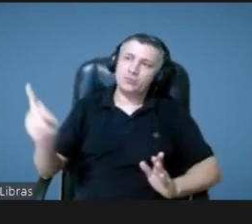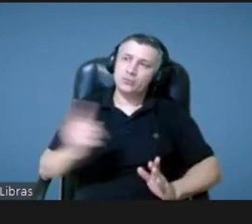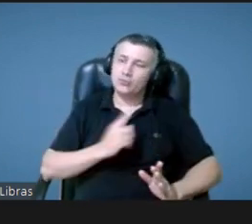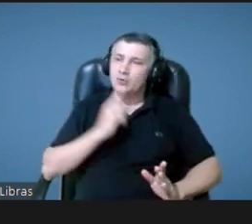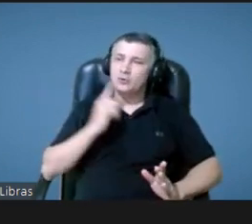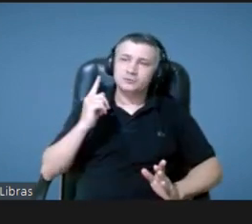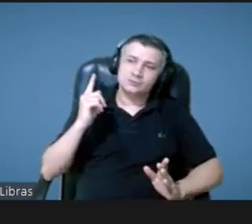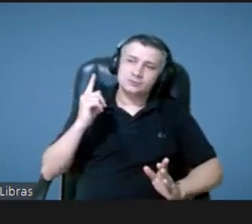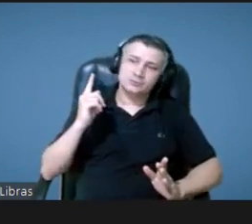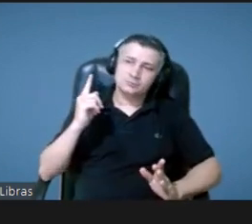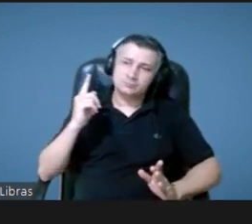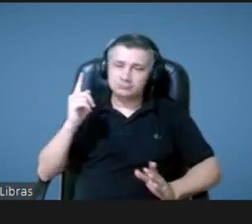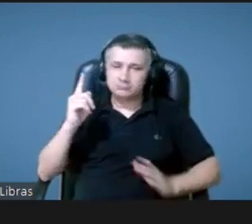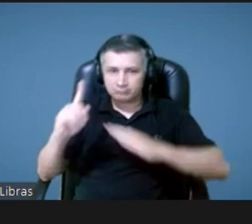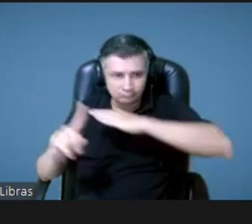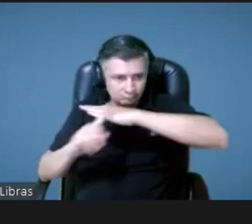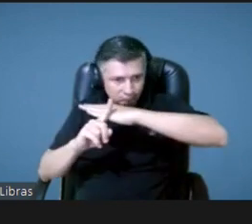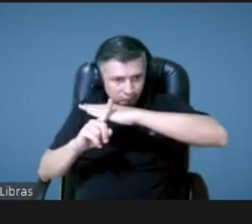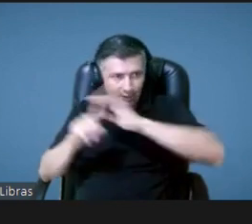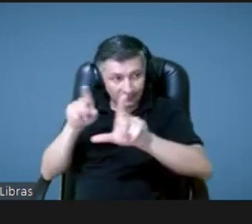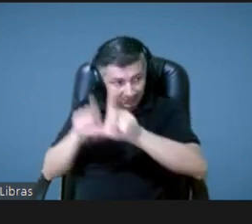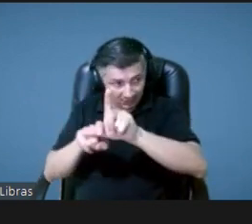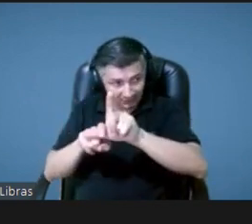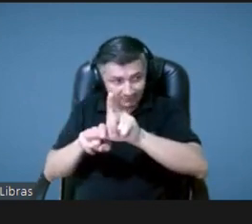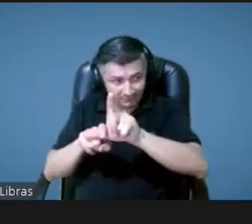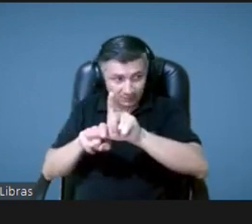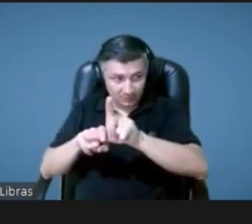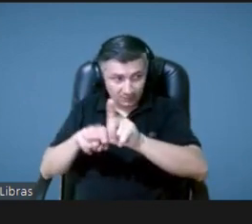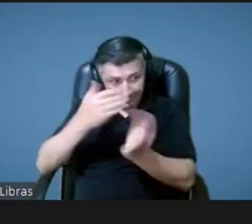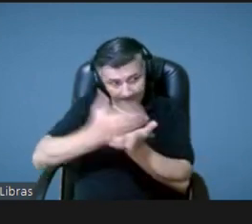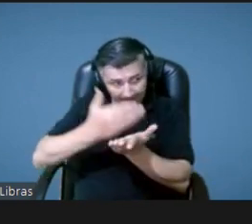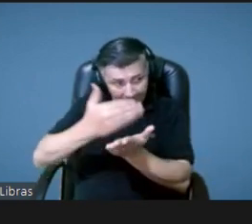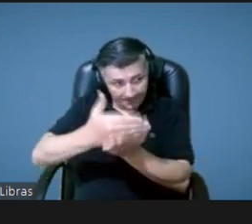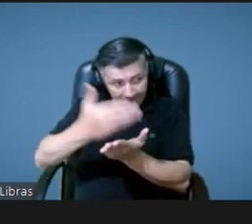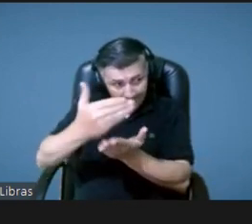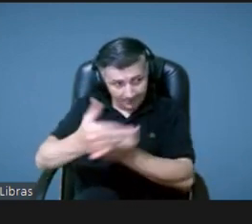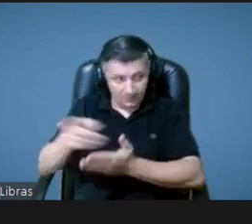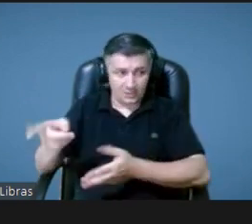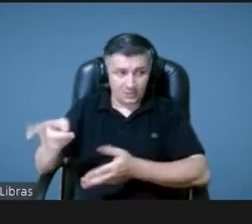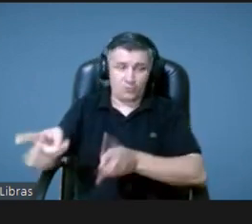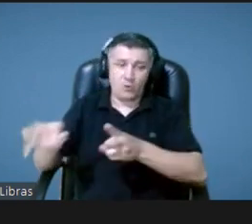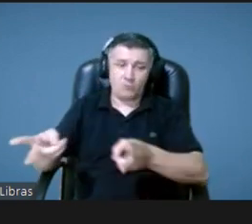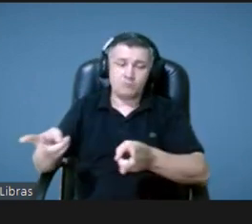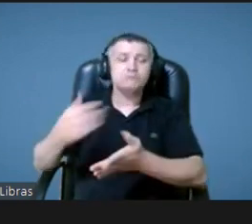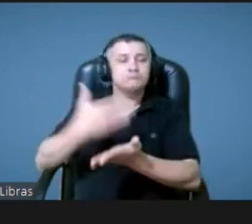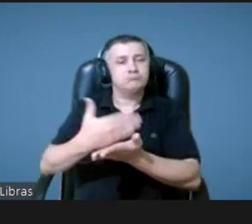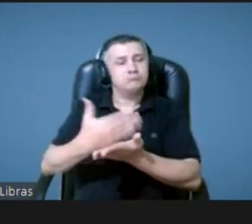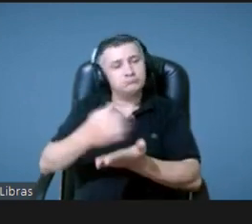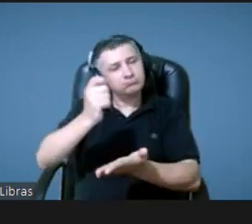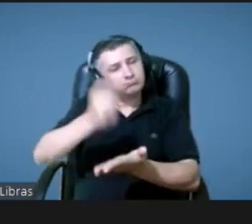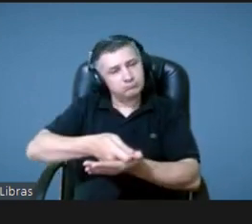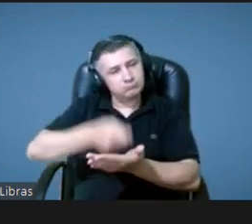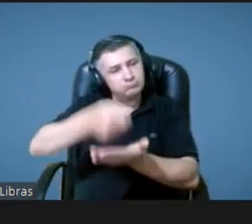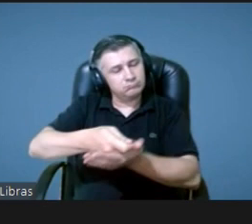receivables is going to assure the customer